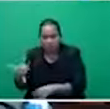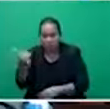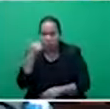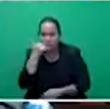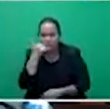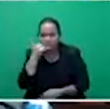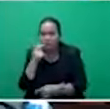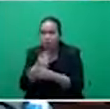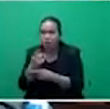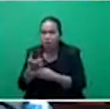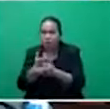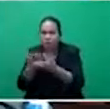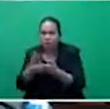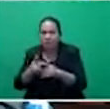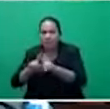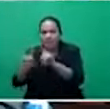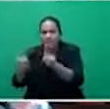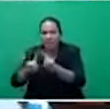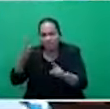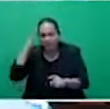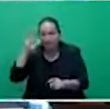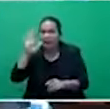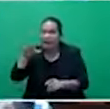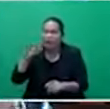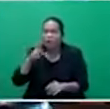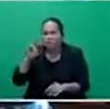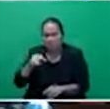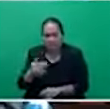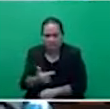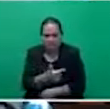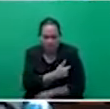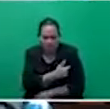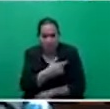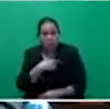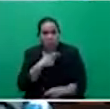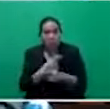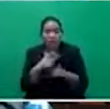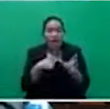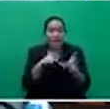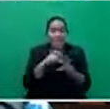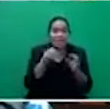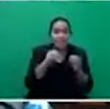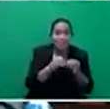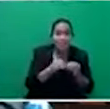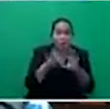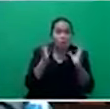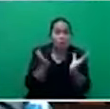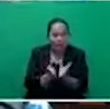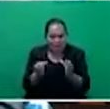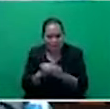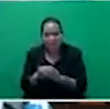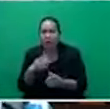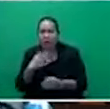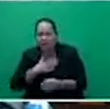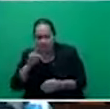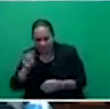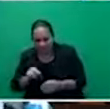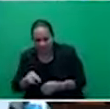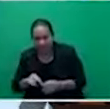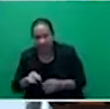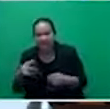talking bilaterally to different countries, saying we need the vaccine. We were talking to ADB, World Bank, we need vaccine, because we knew there would be what we